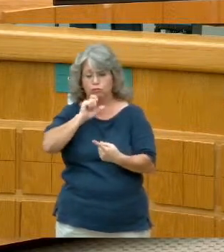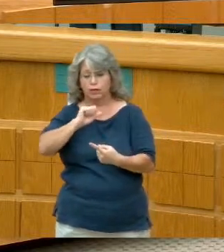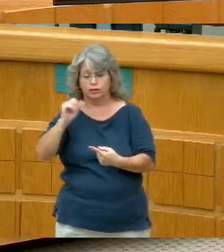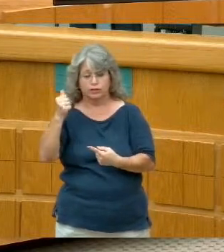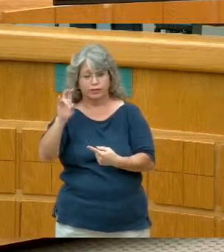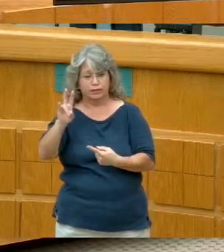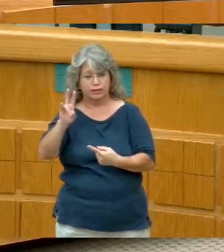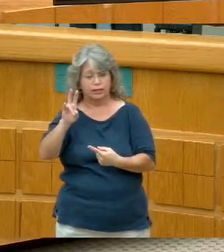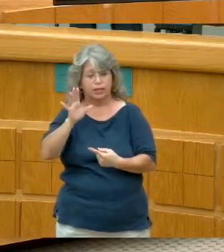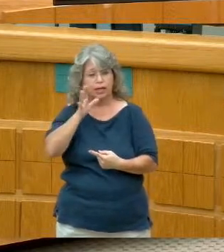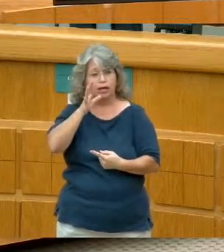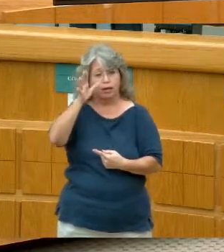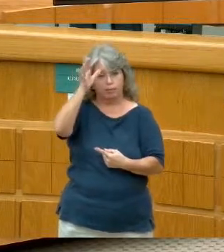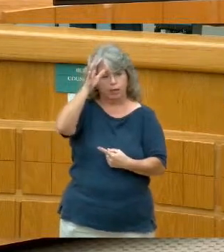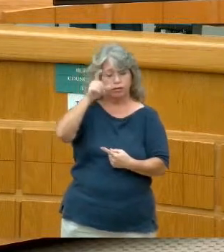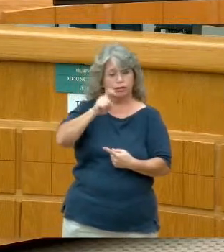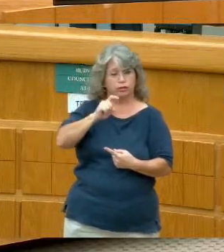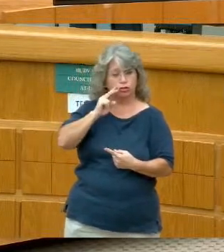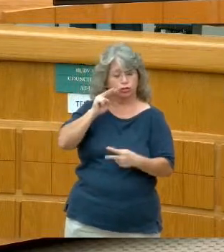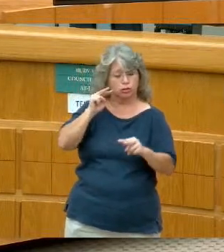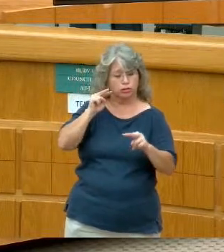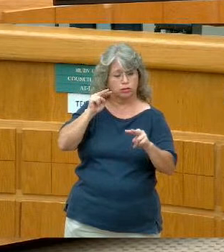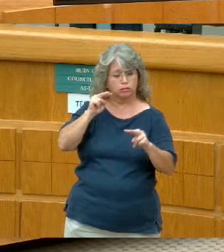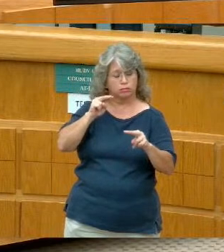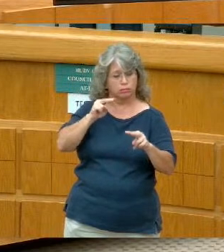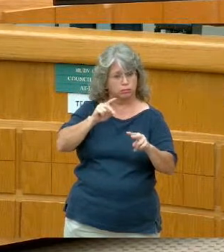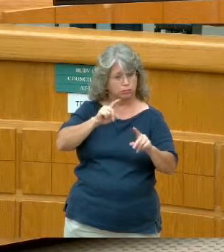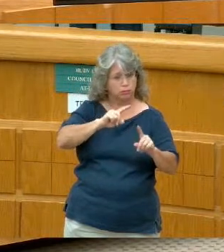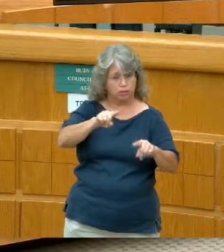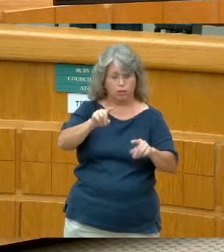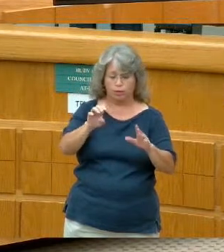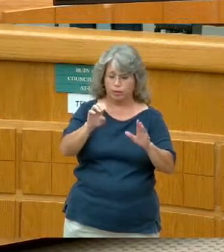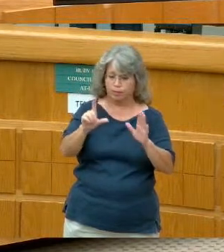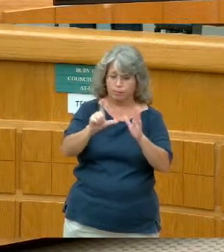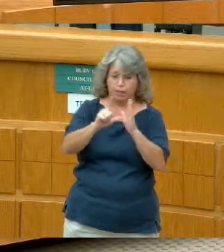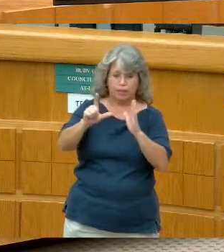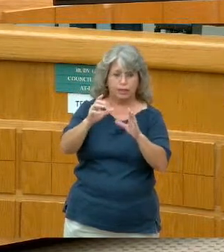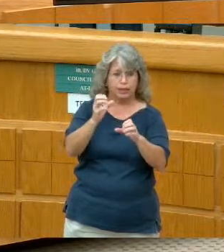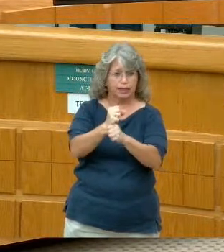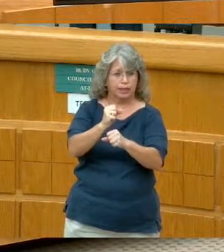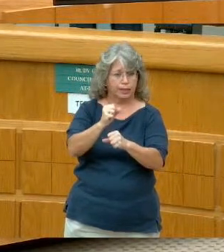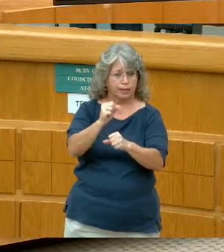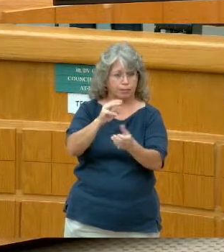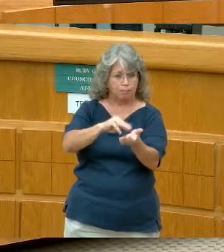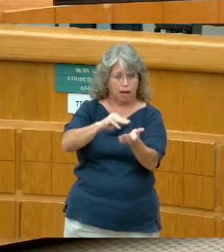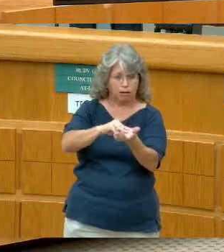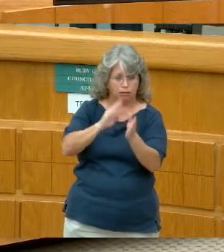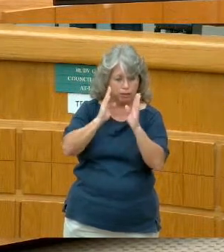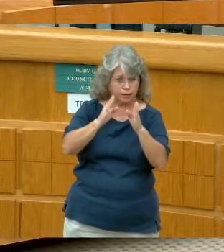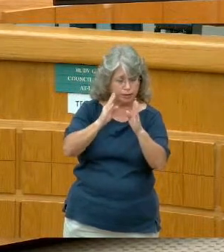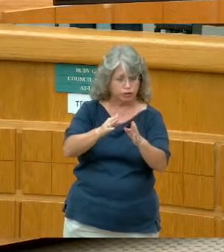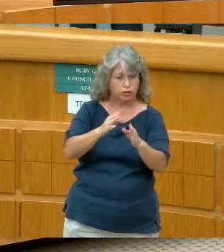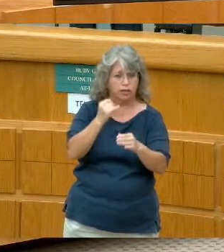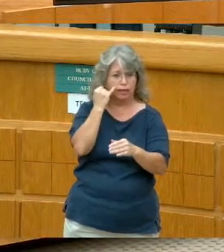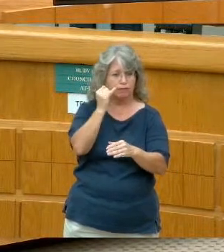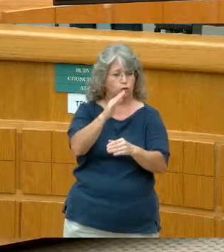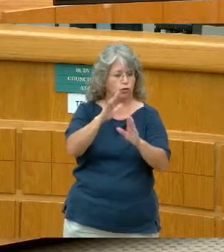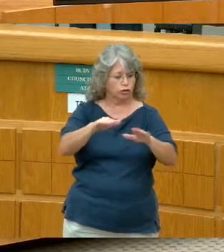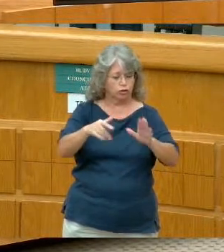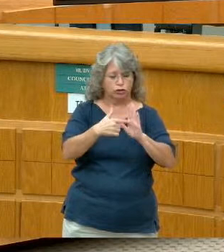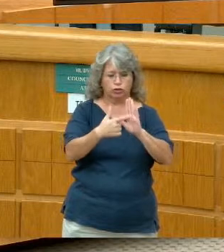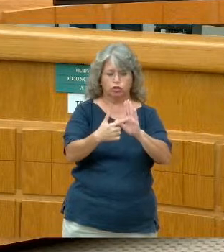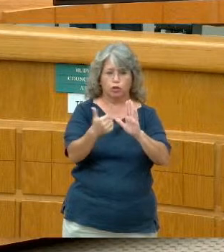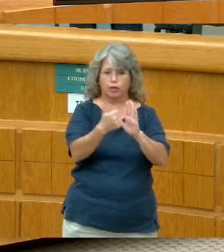old. Parents should seek immediate medical care if your child is showing any of the warning signs of MIS-C or